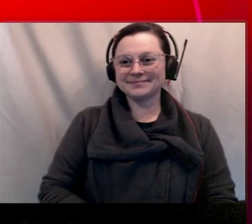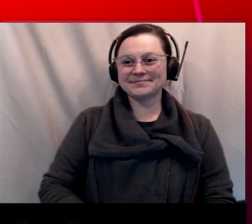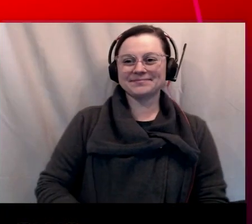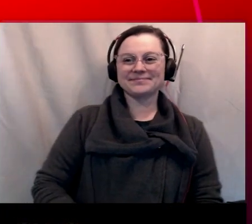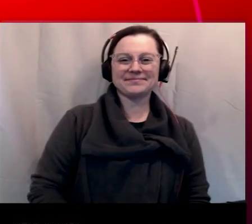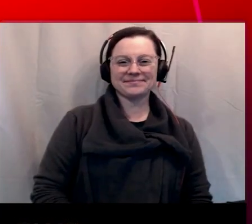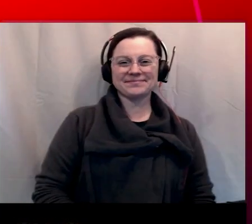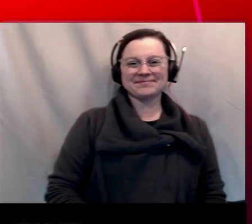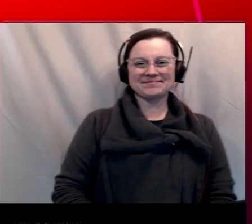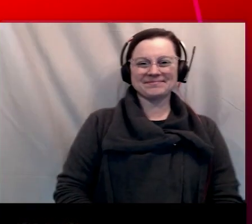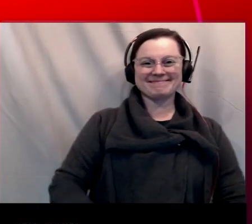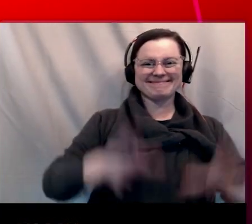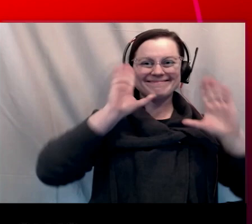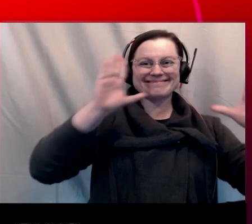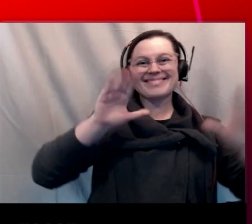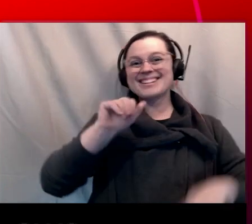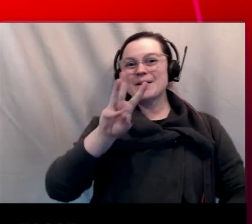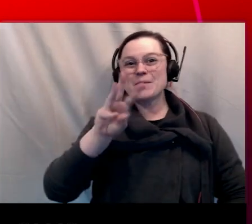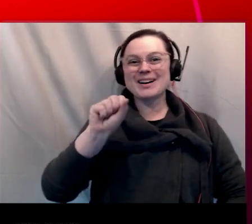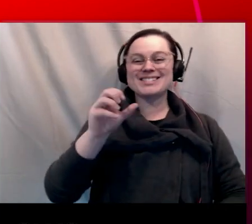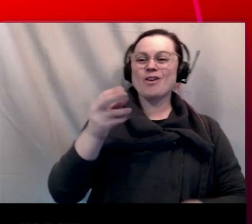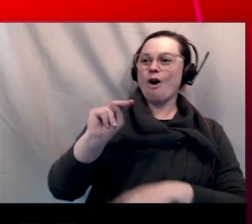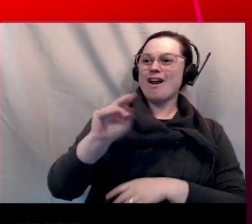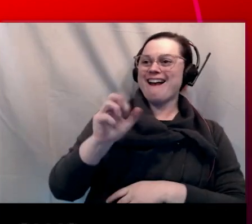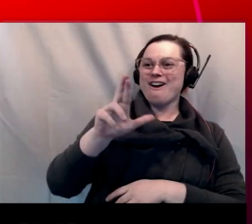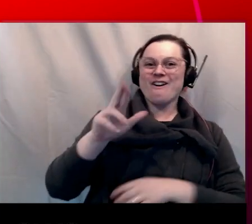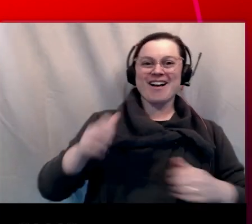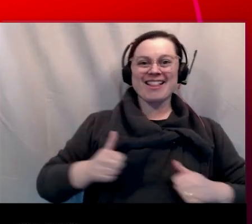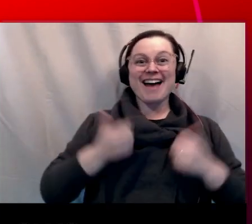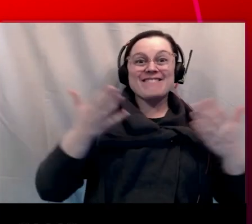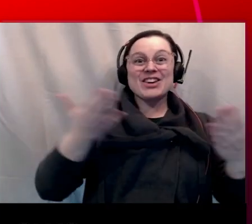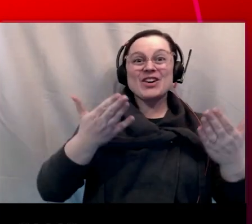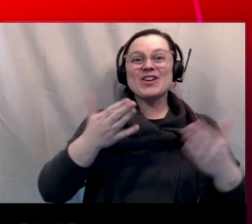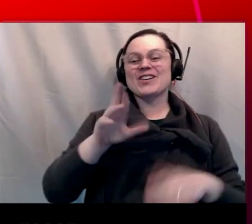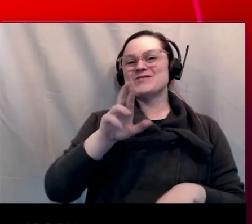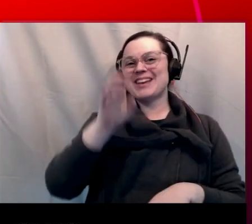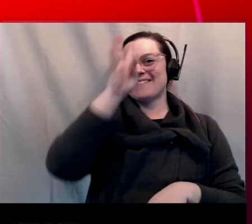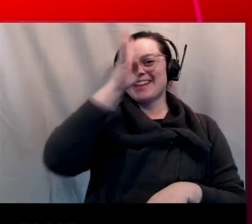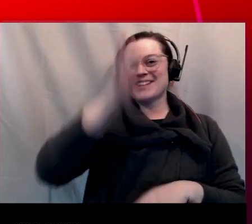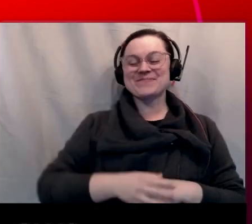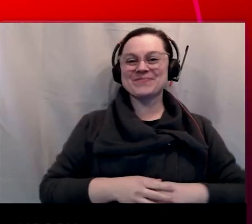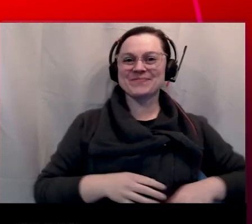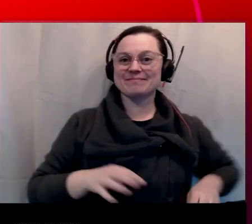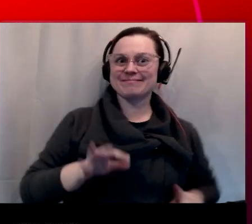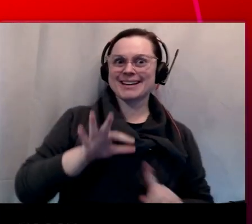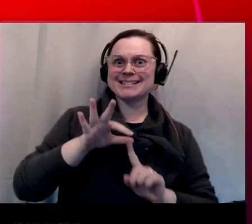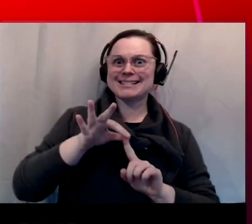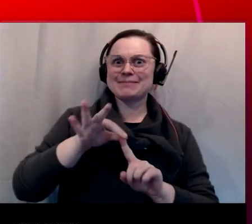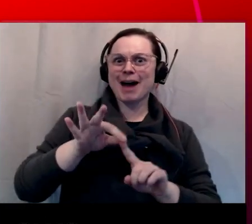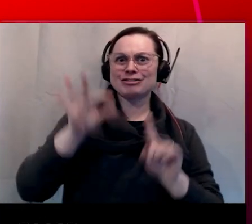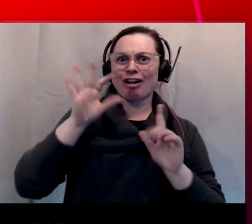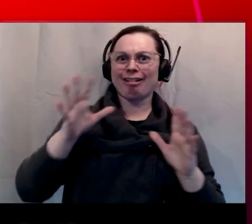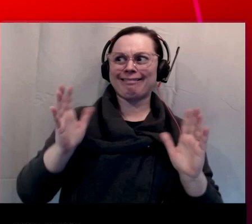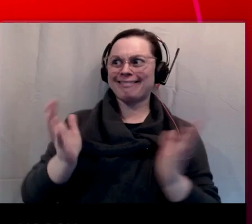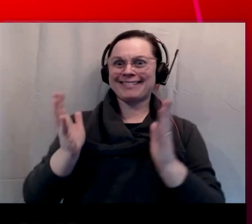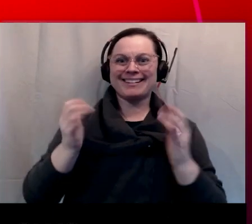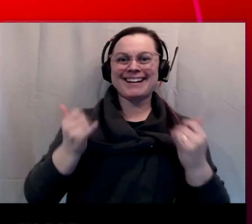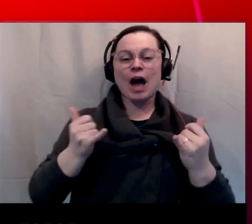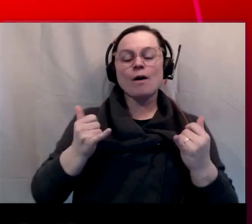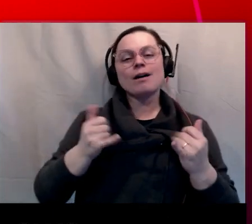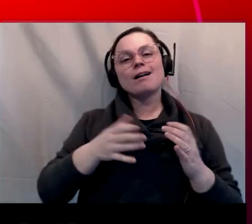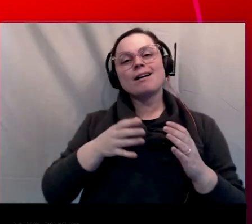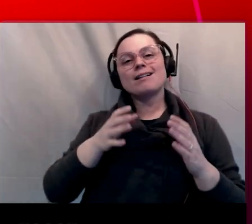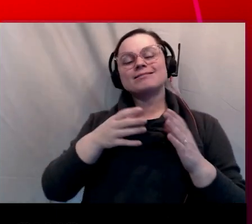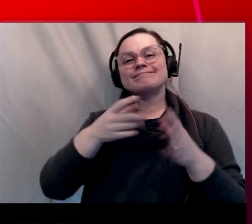This is AWS On Air. We are live at reInvent, and we've got a really special episode right now going on. We're going to be talking about cost optimization,